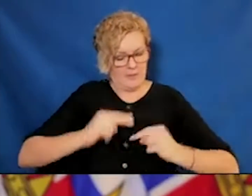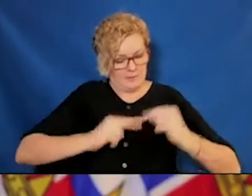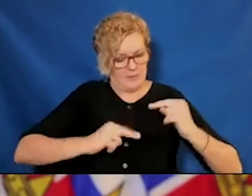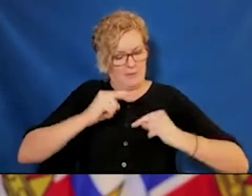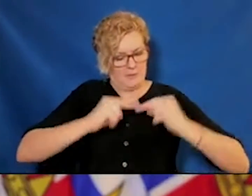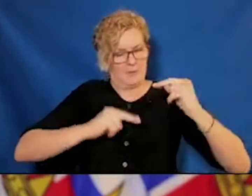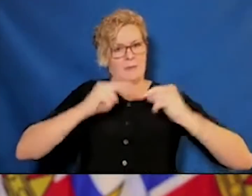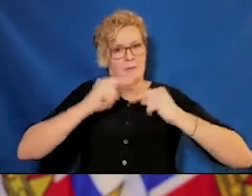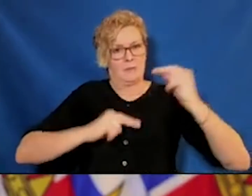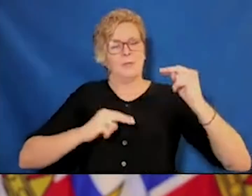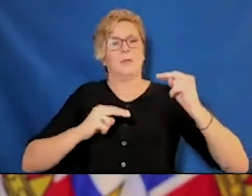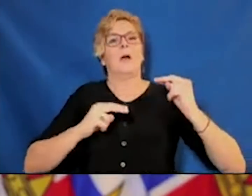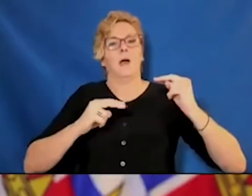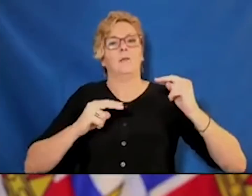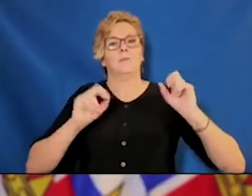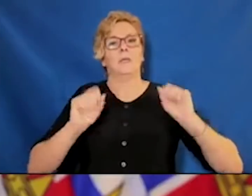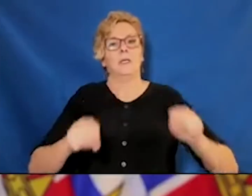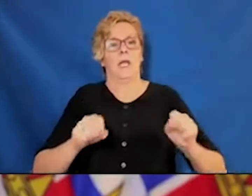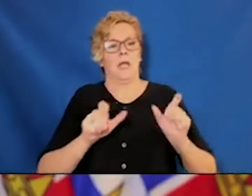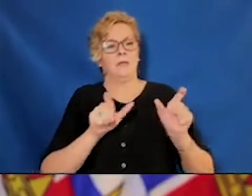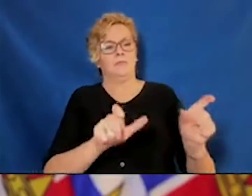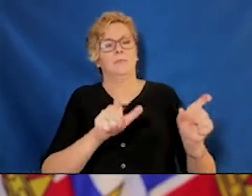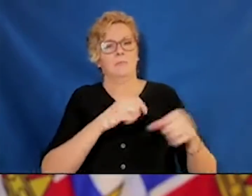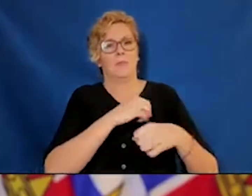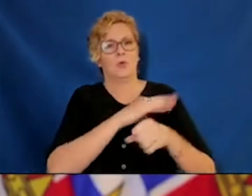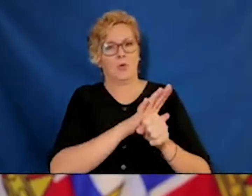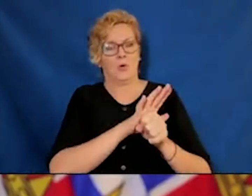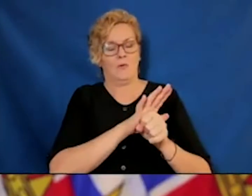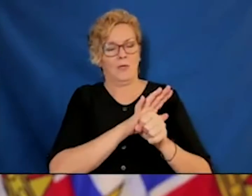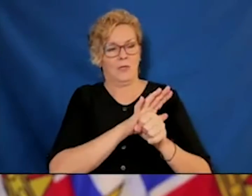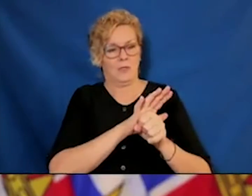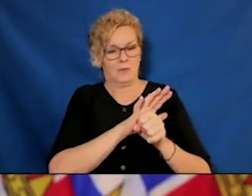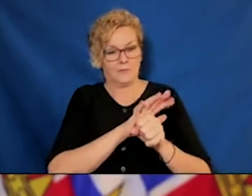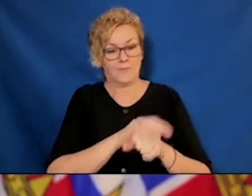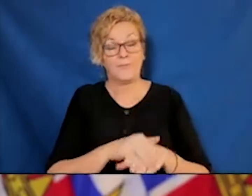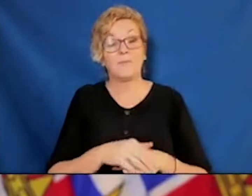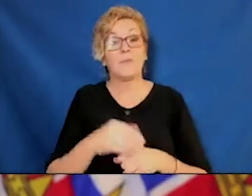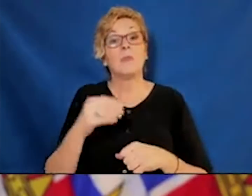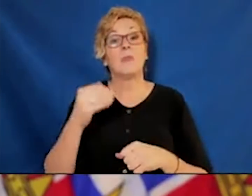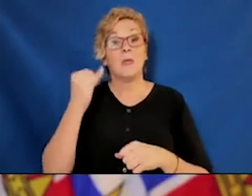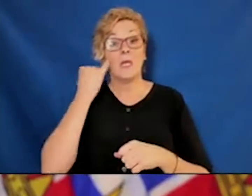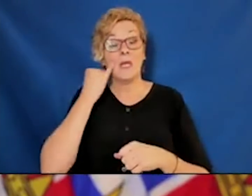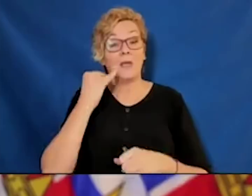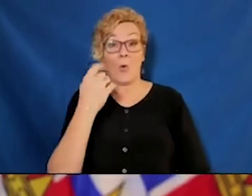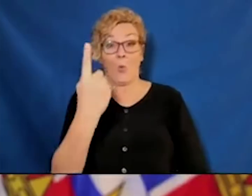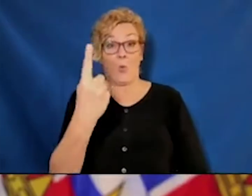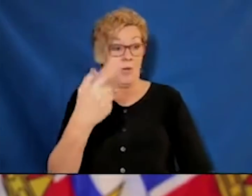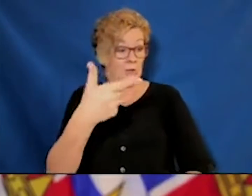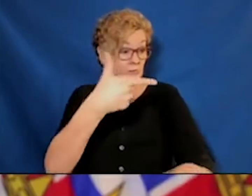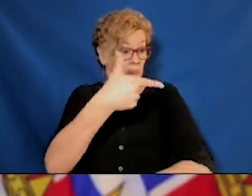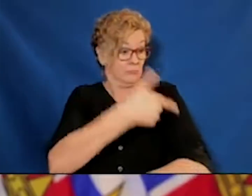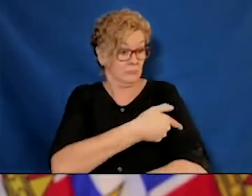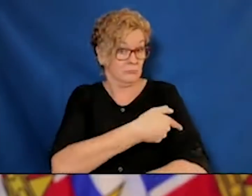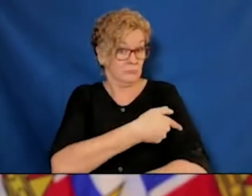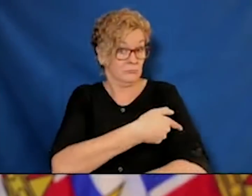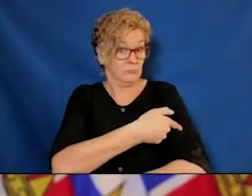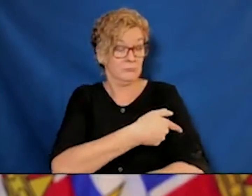vaccine at 2 weeks after the first dose, was 92.6% for the Pfizer vaccine